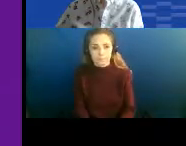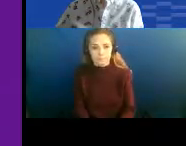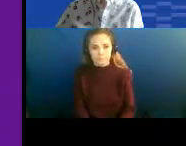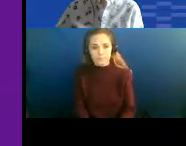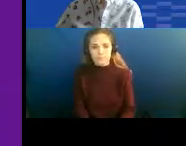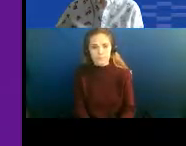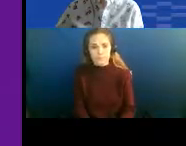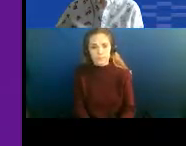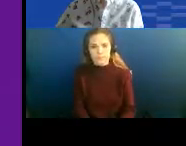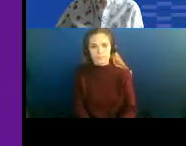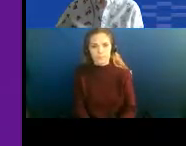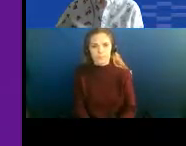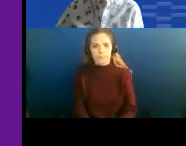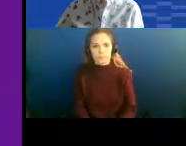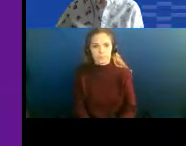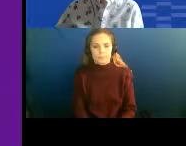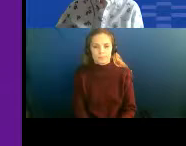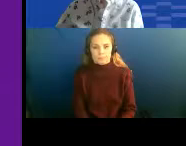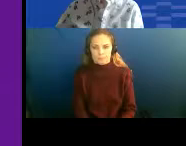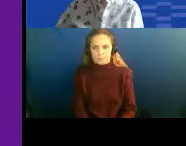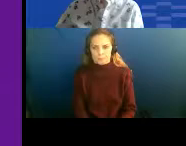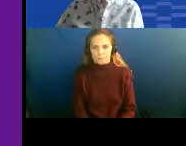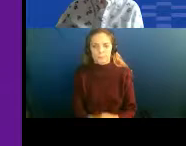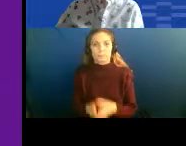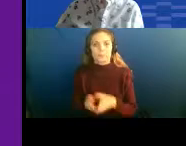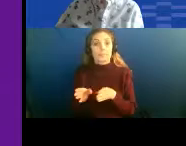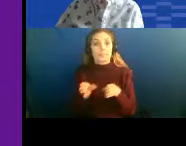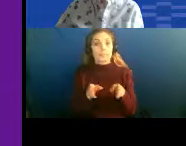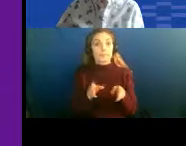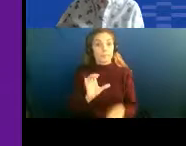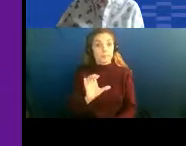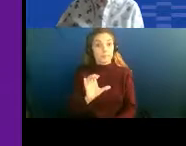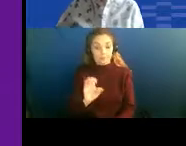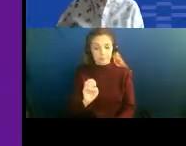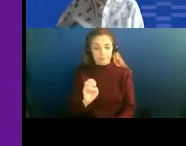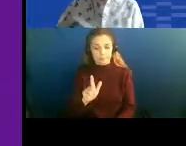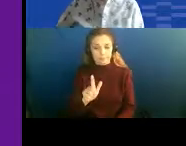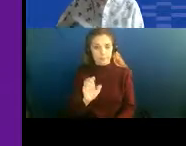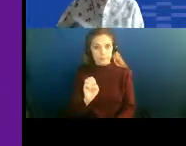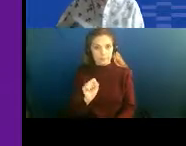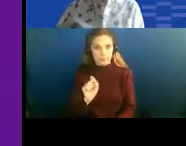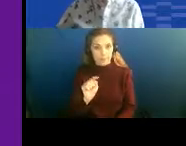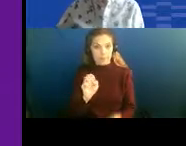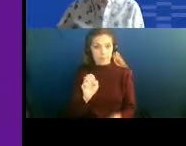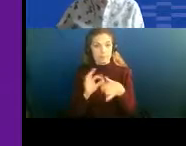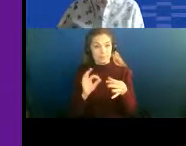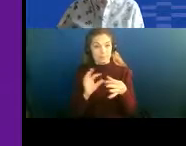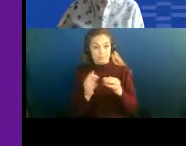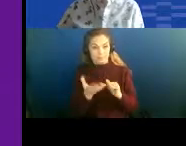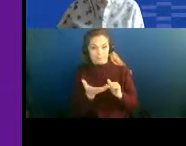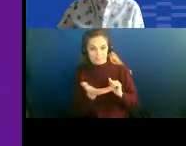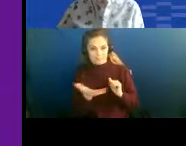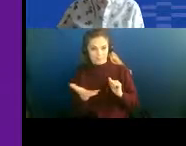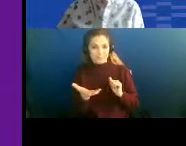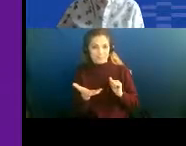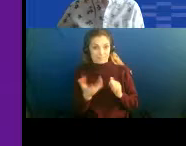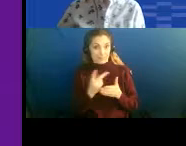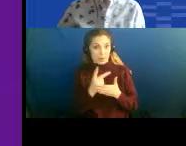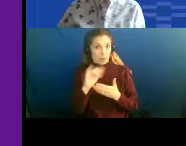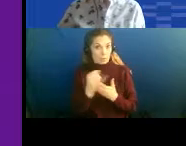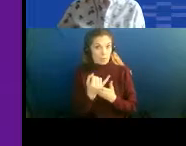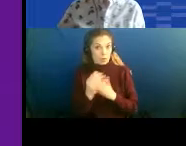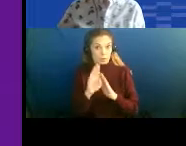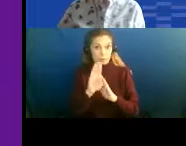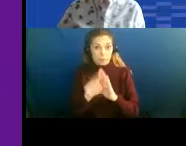Thank you. So with that, we'll move to our project background and orientations. So with all of that kind of